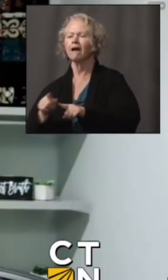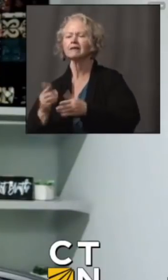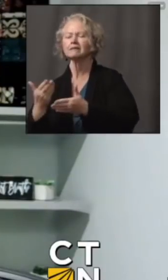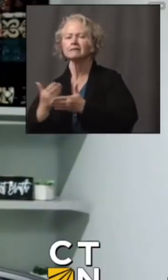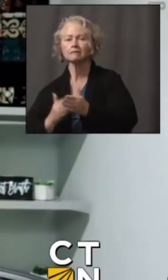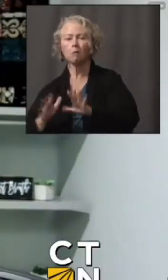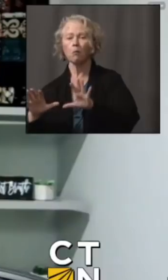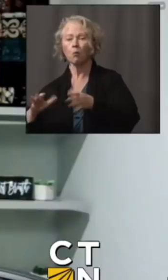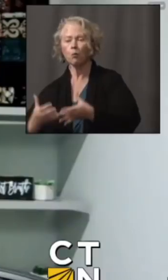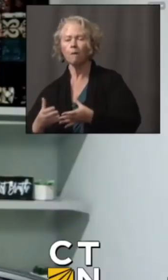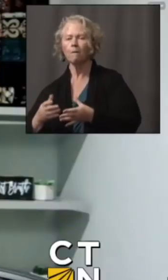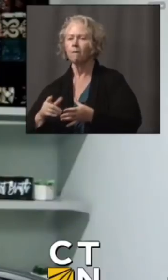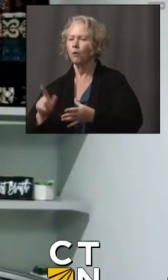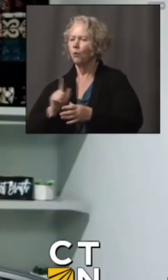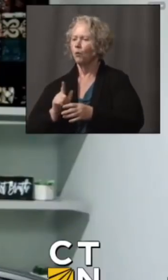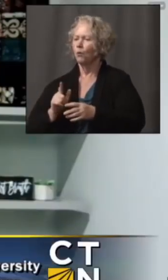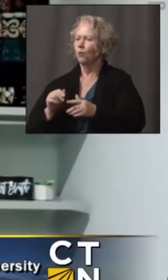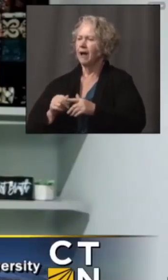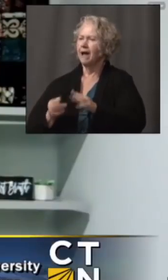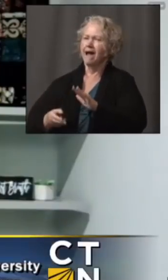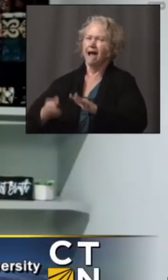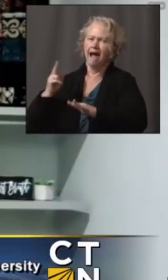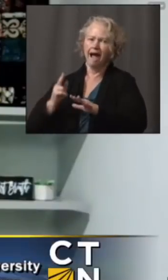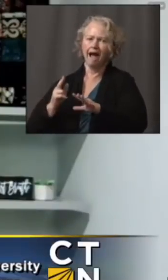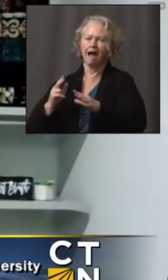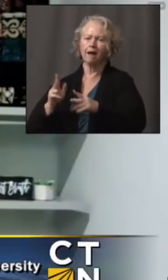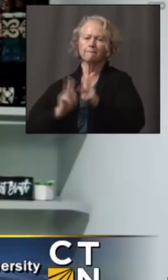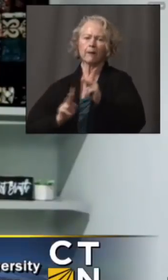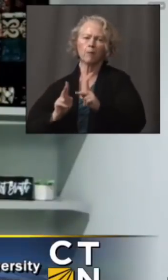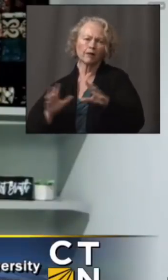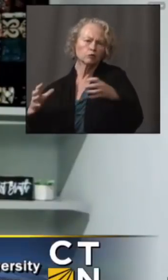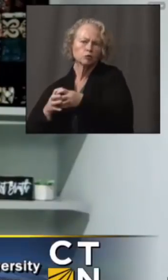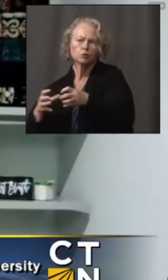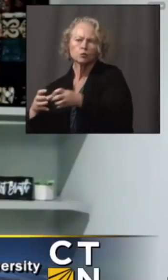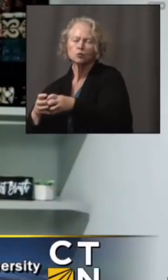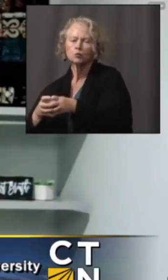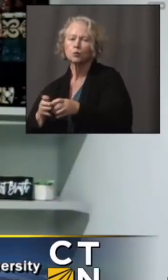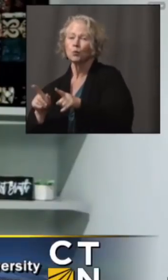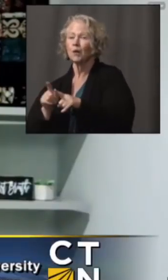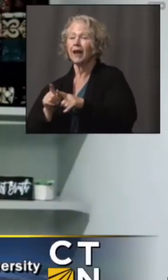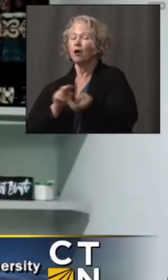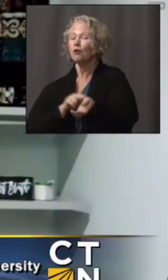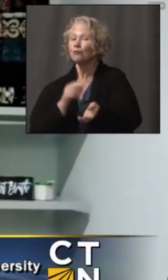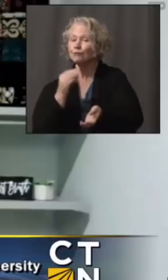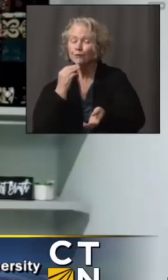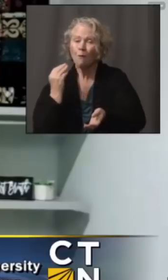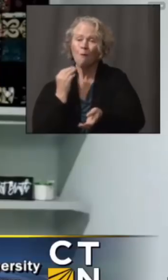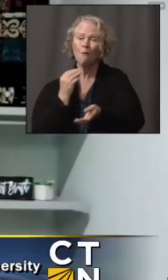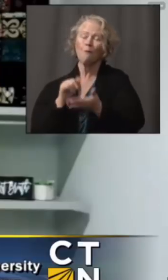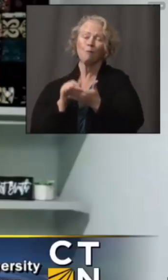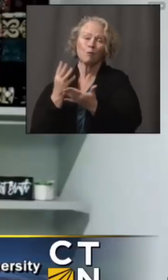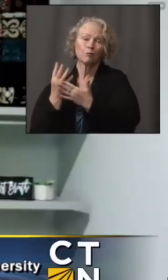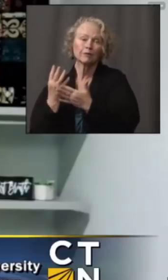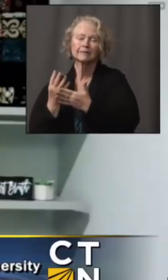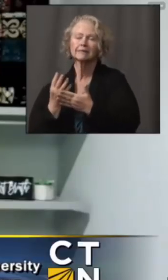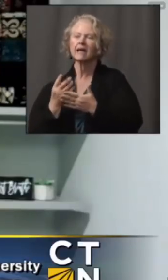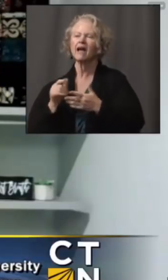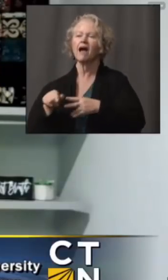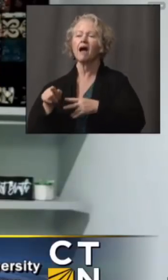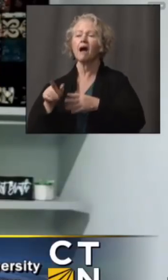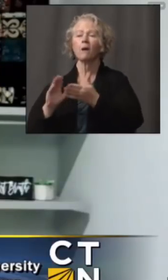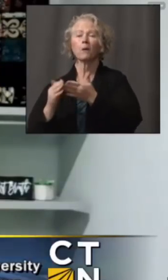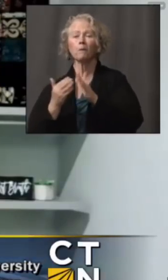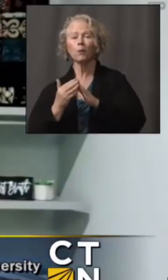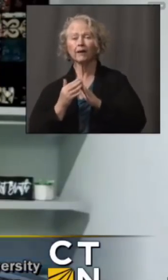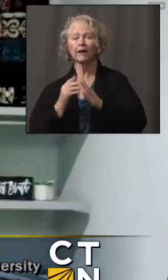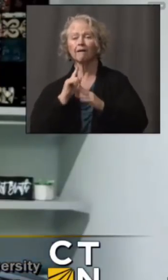and work in congregate settings, such as nursing homes and prisons. We know communities of color especially have been